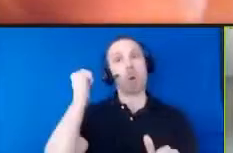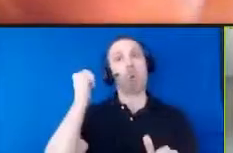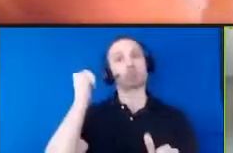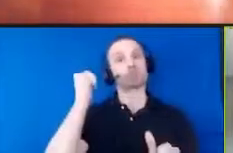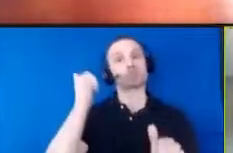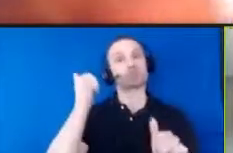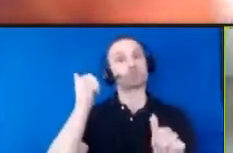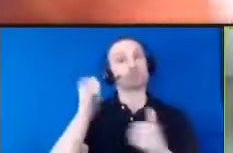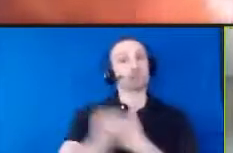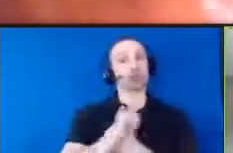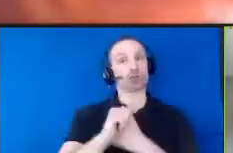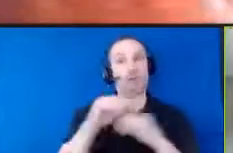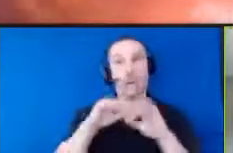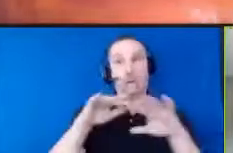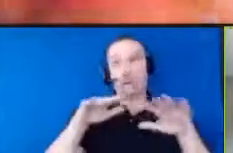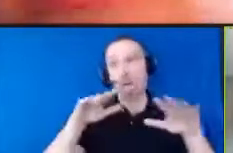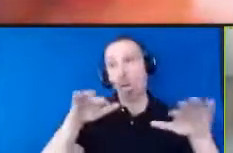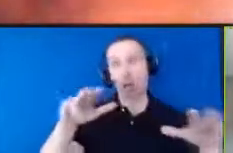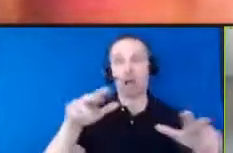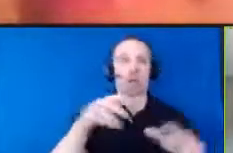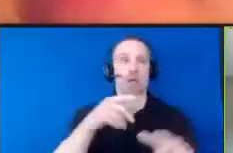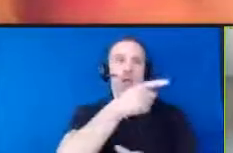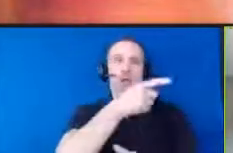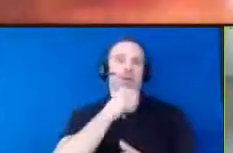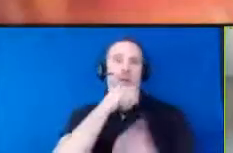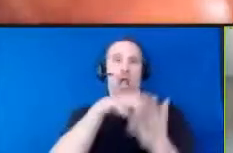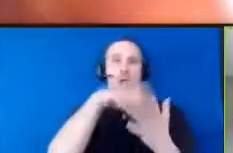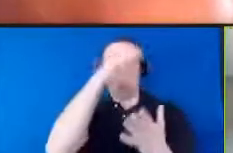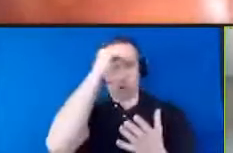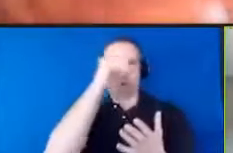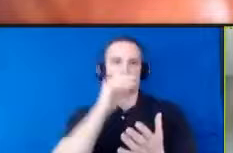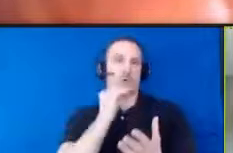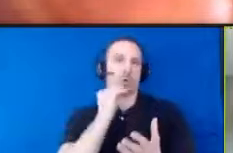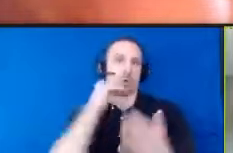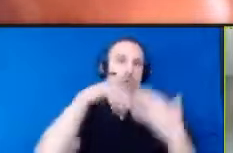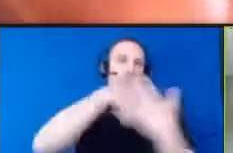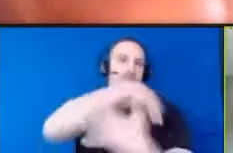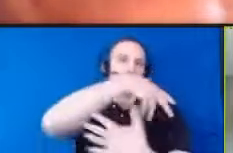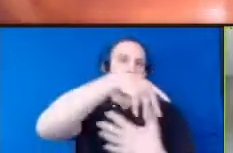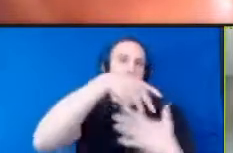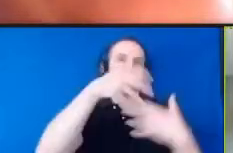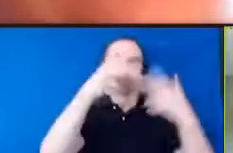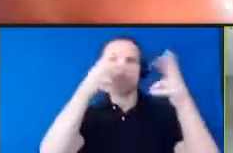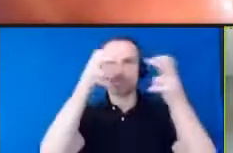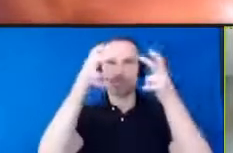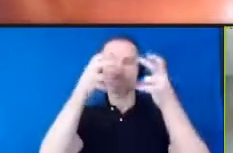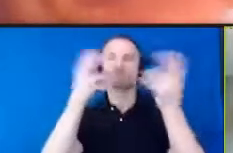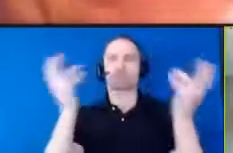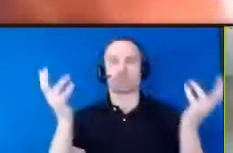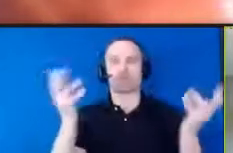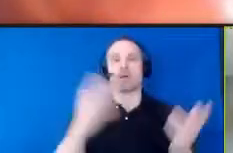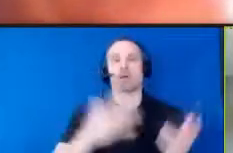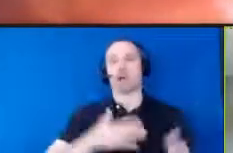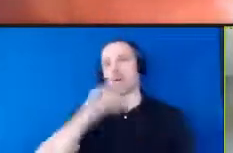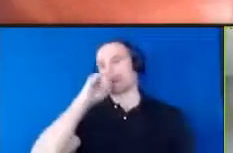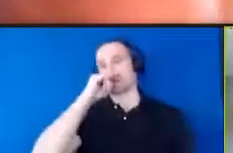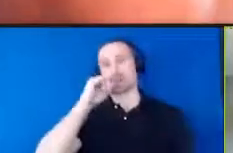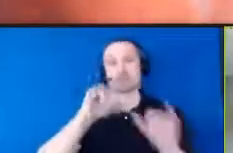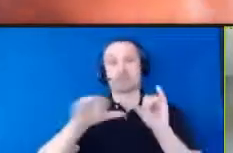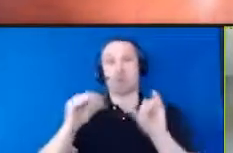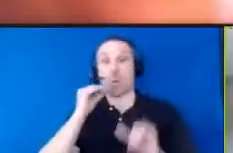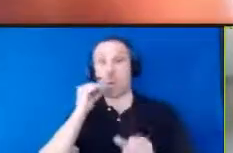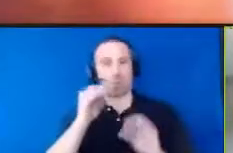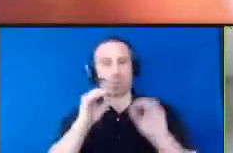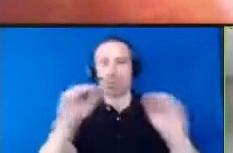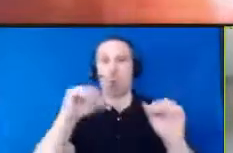and not getting that social environment. When my kids were out of school, they were going crazy without their social interactions. They go to